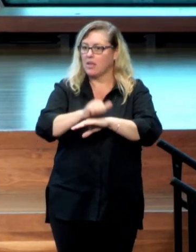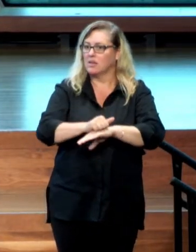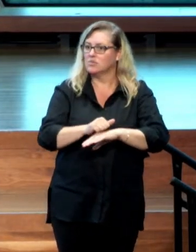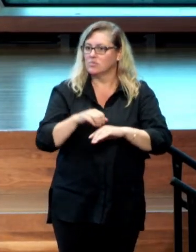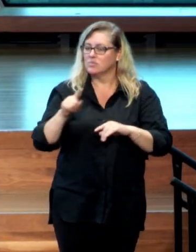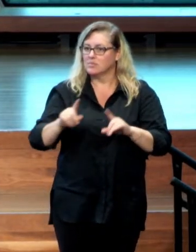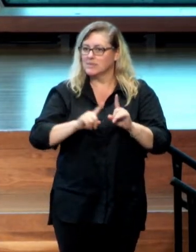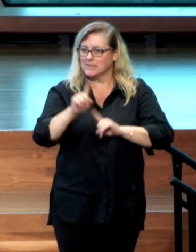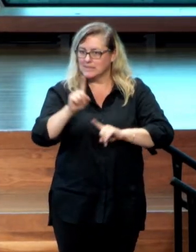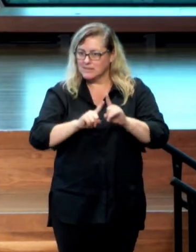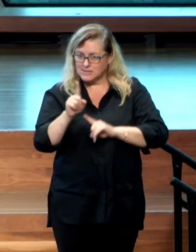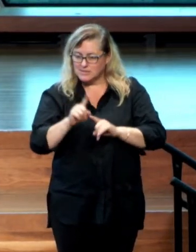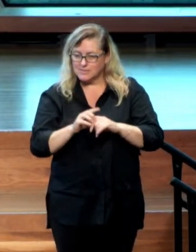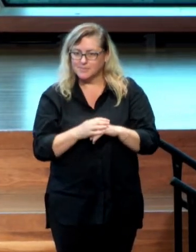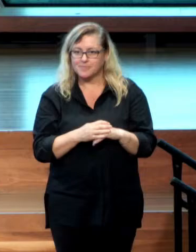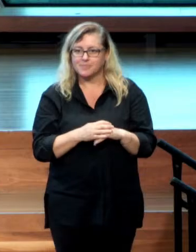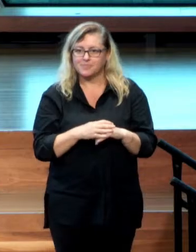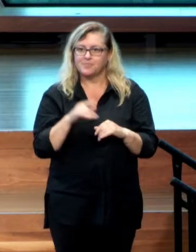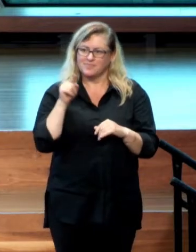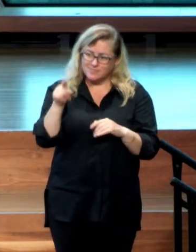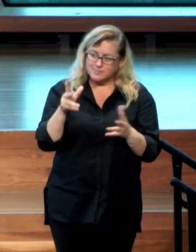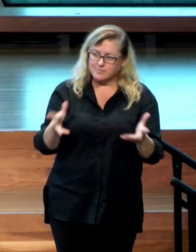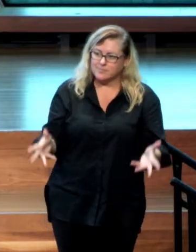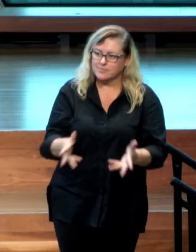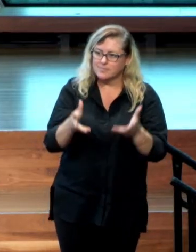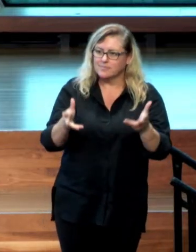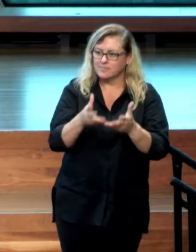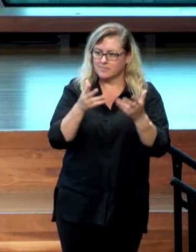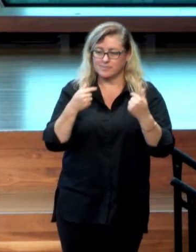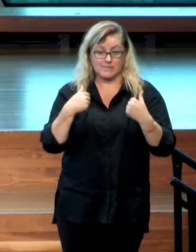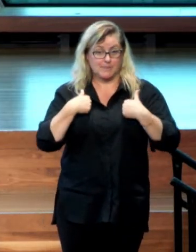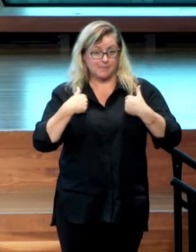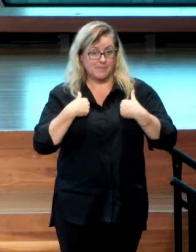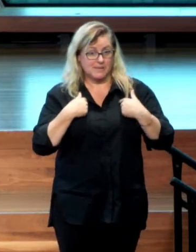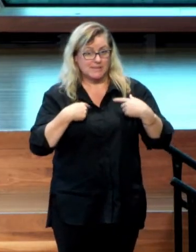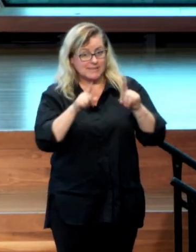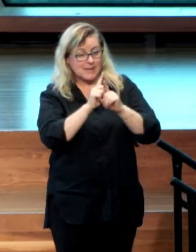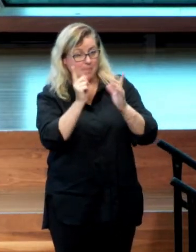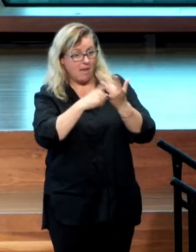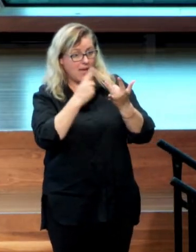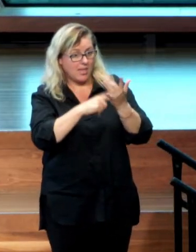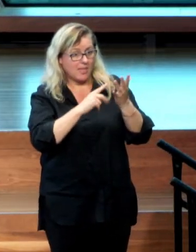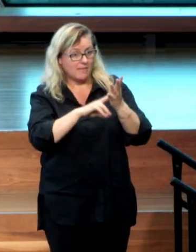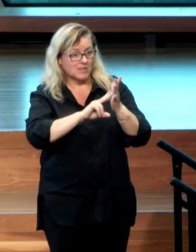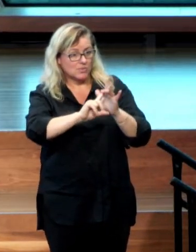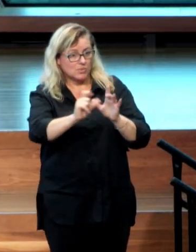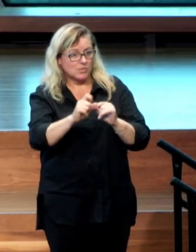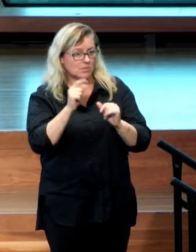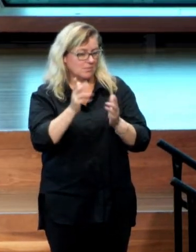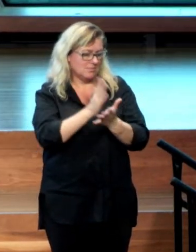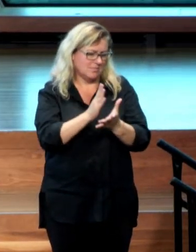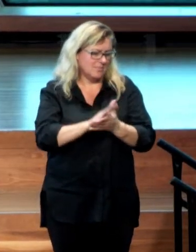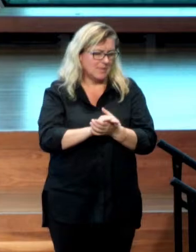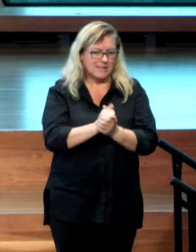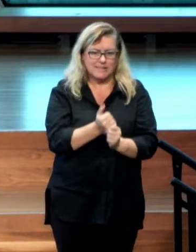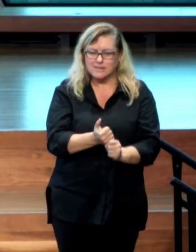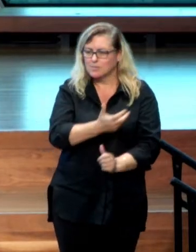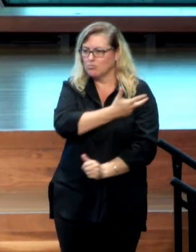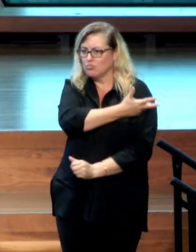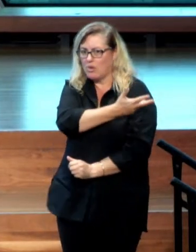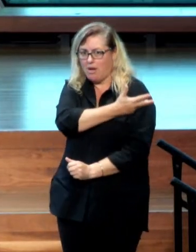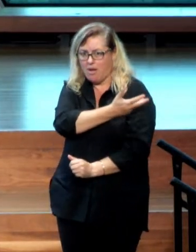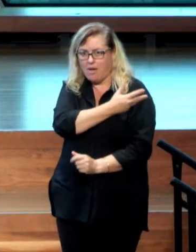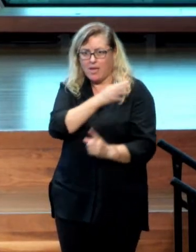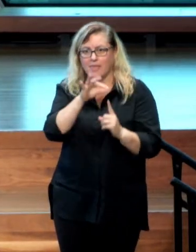small part bolstered by the work of the Wheeler Centre, and I, like so many Victorians, am so pleased and so proud that this unique